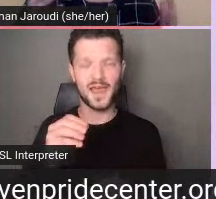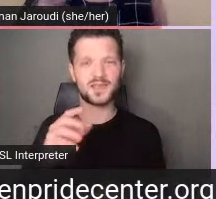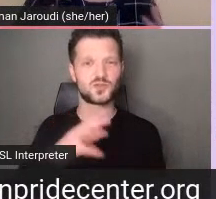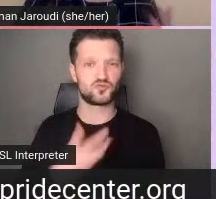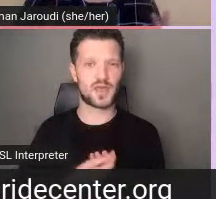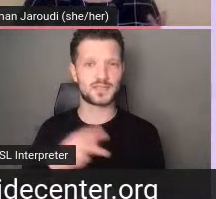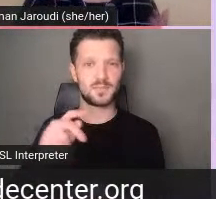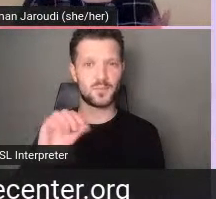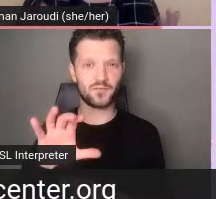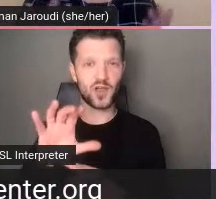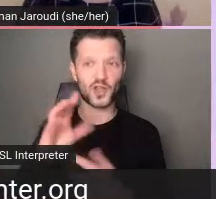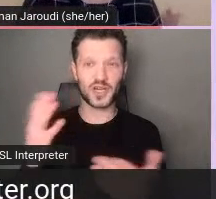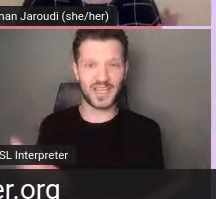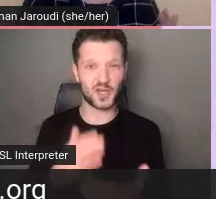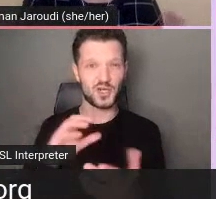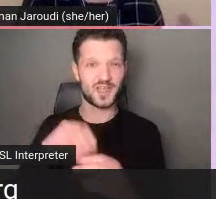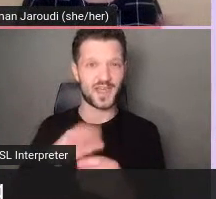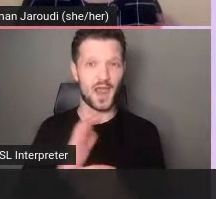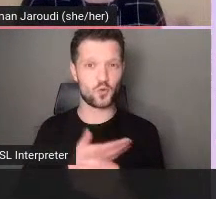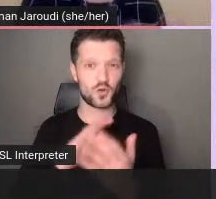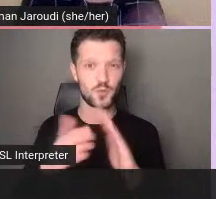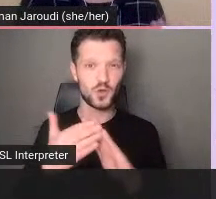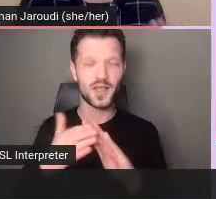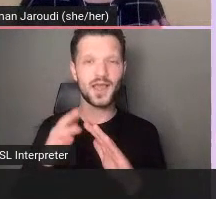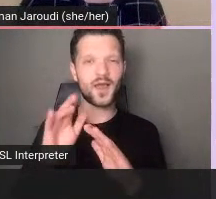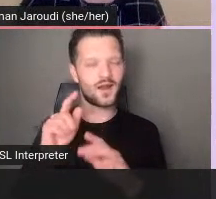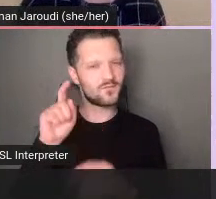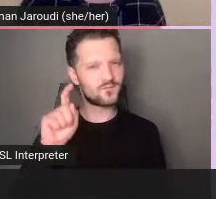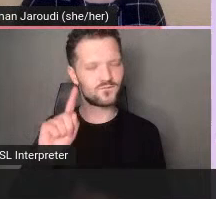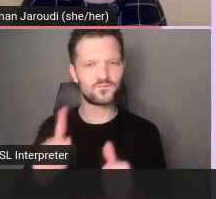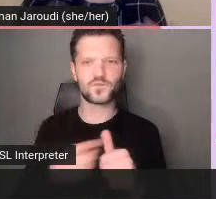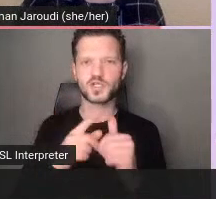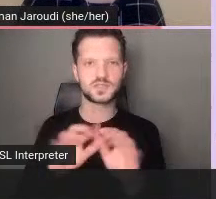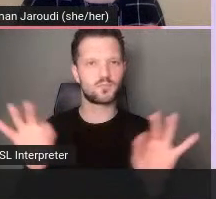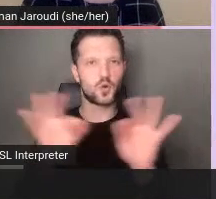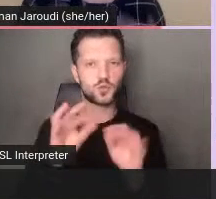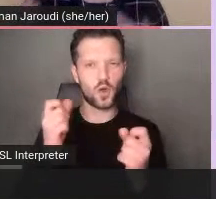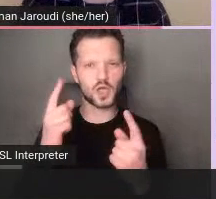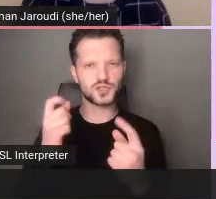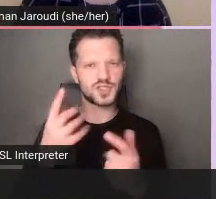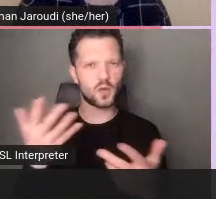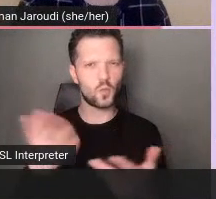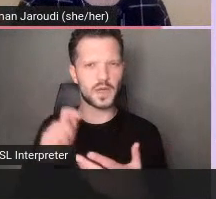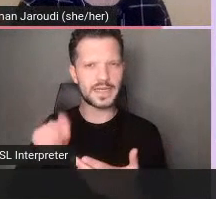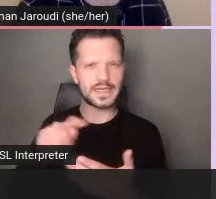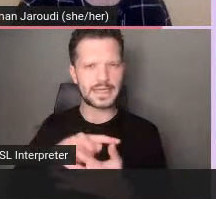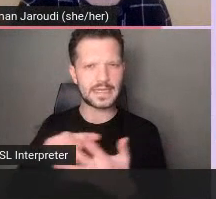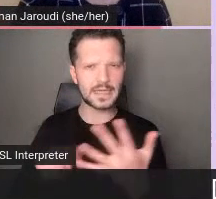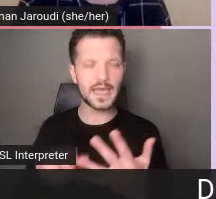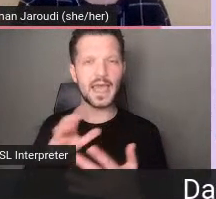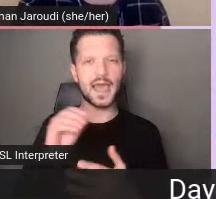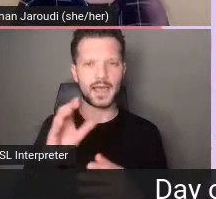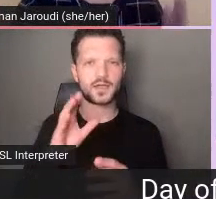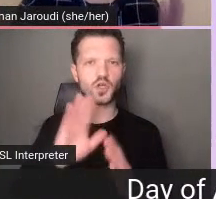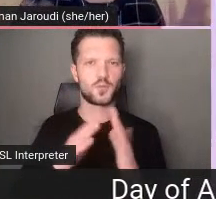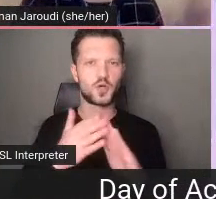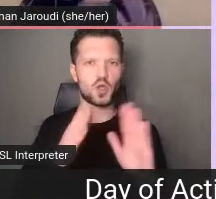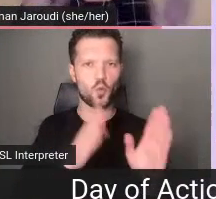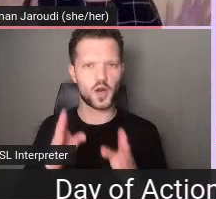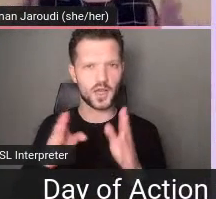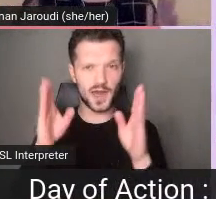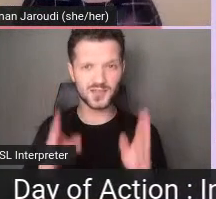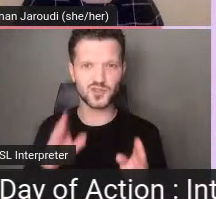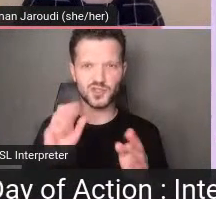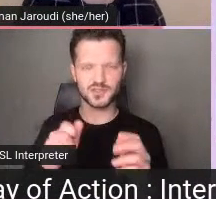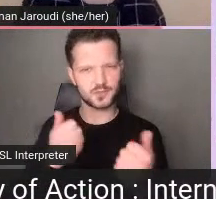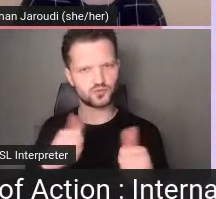that begins with understanding their specific needs and what we can do as community members and organizers to meet those needs. So finally, the